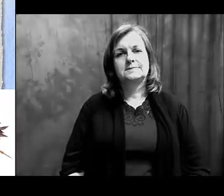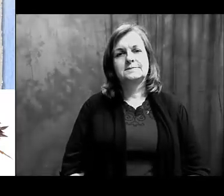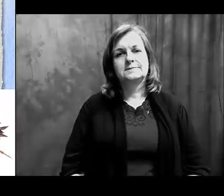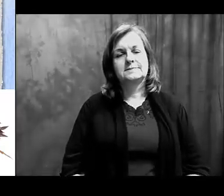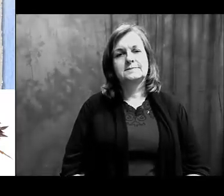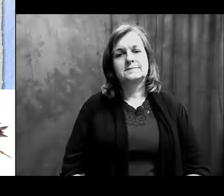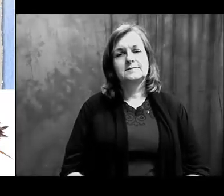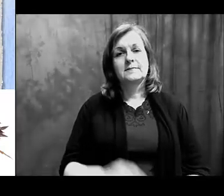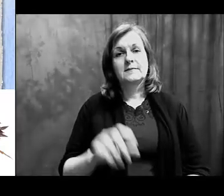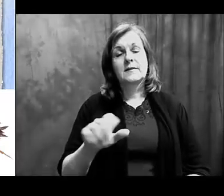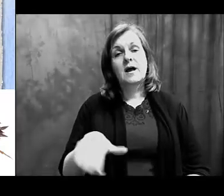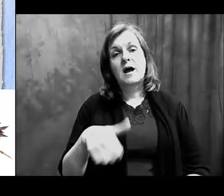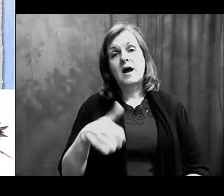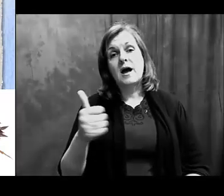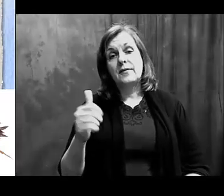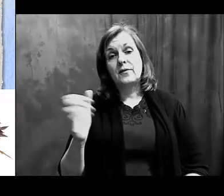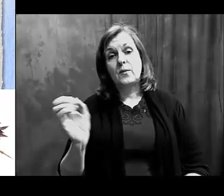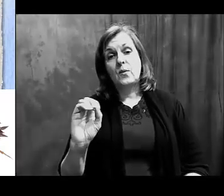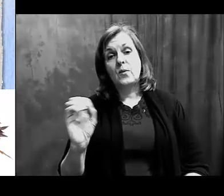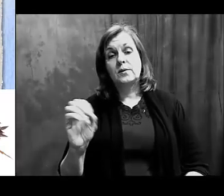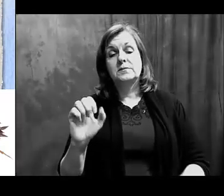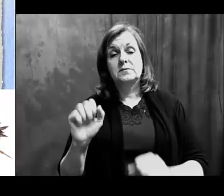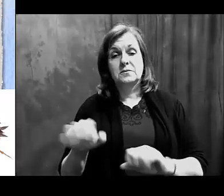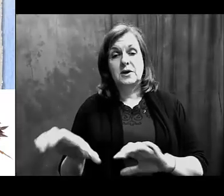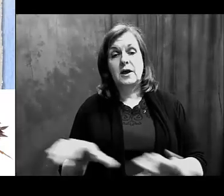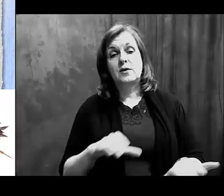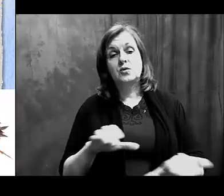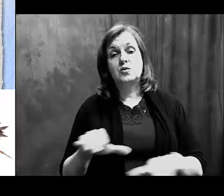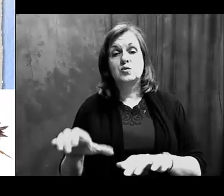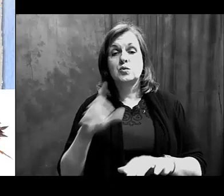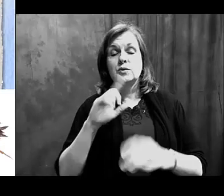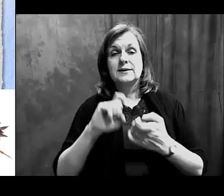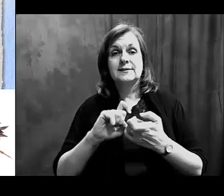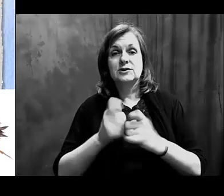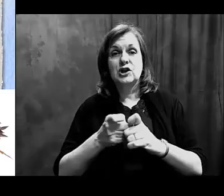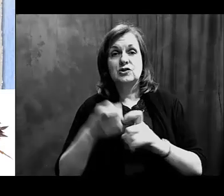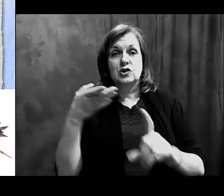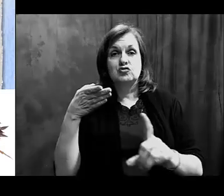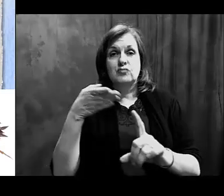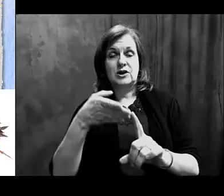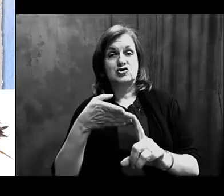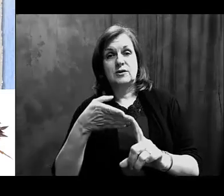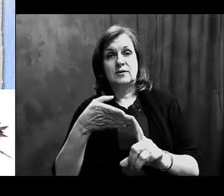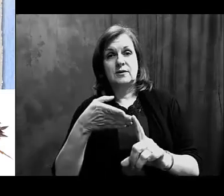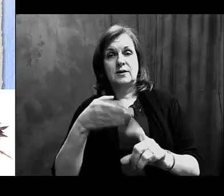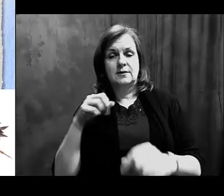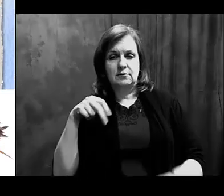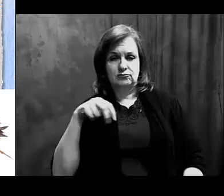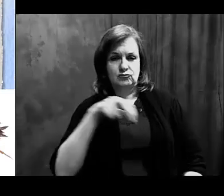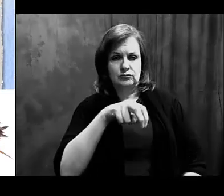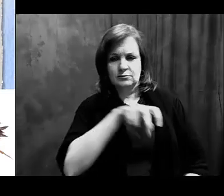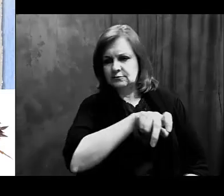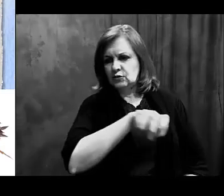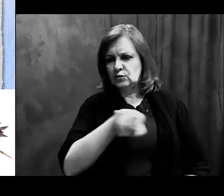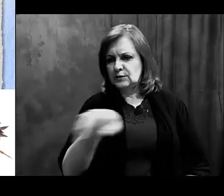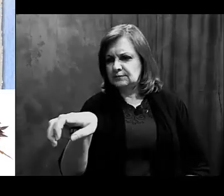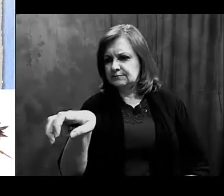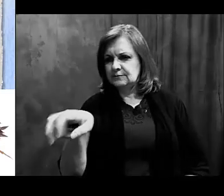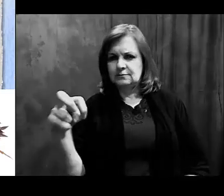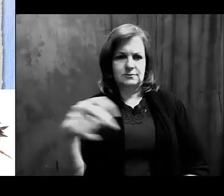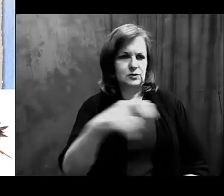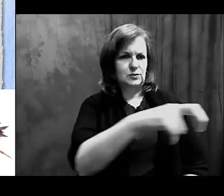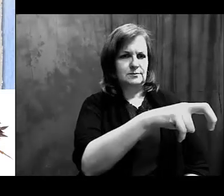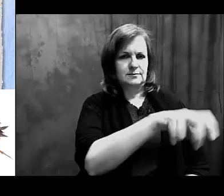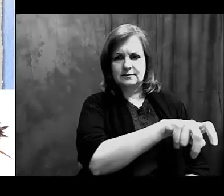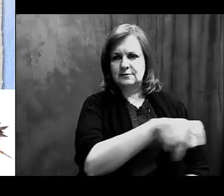that a lot of organisms do is change direction. So kind of sometimes